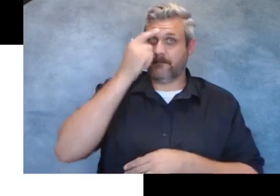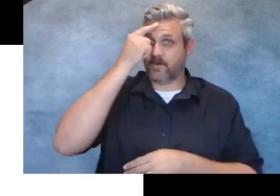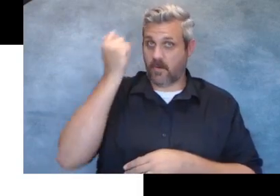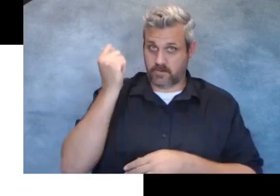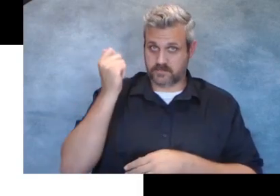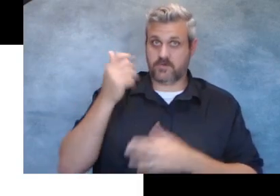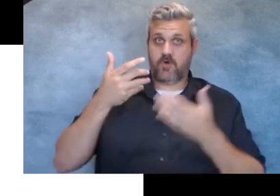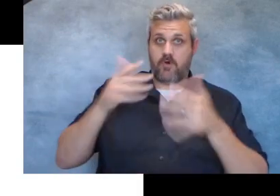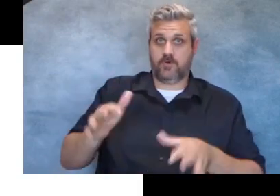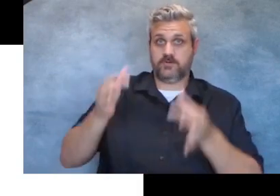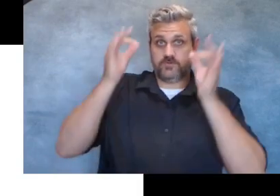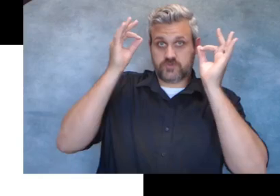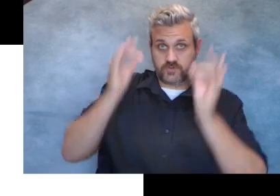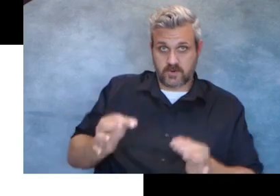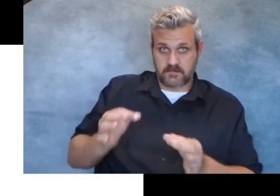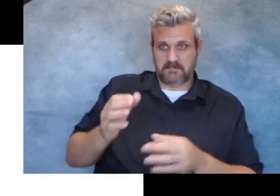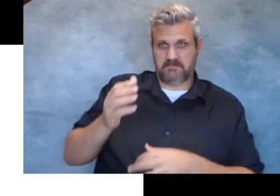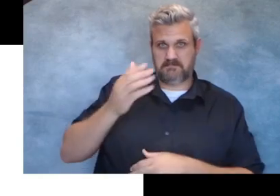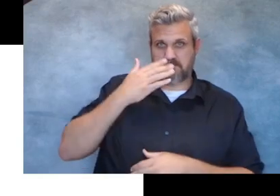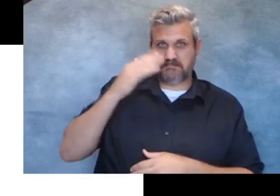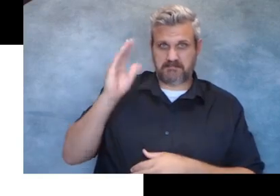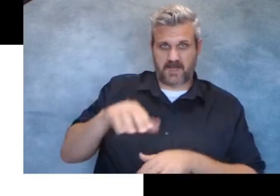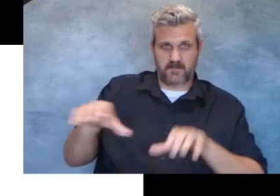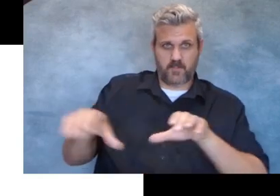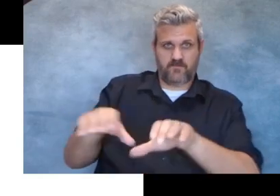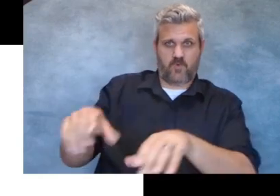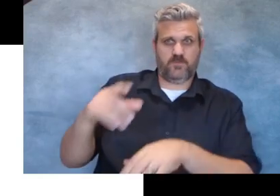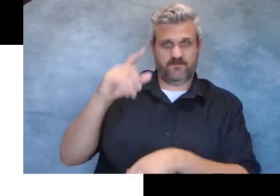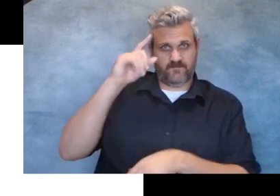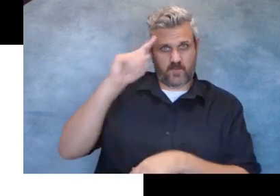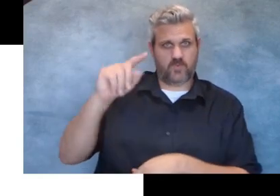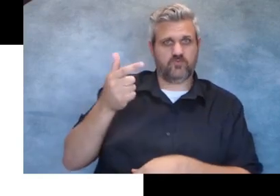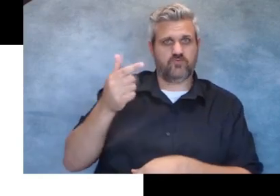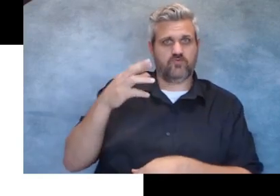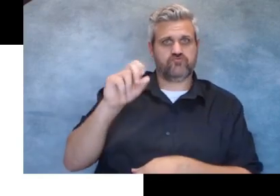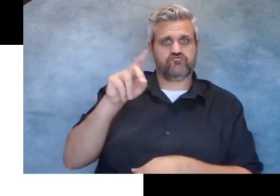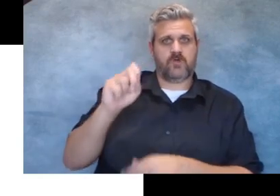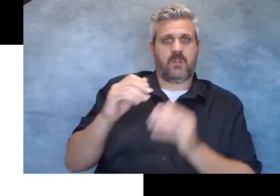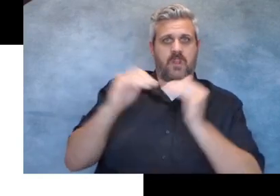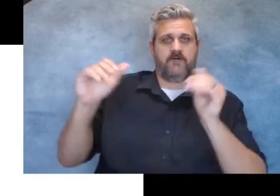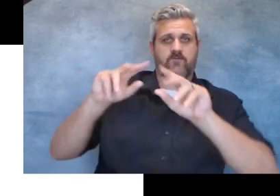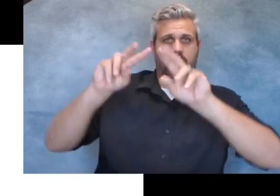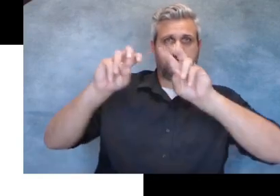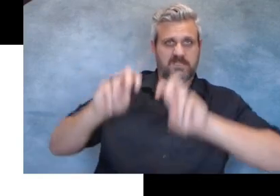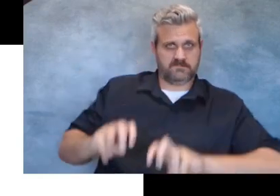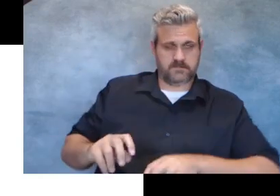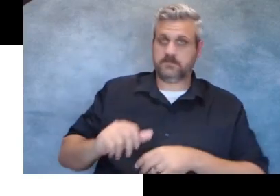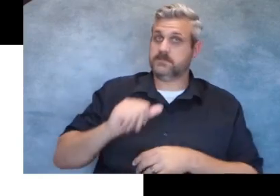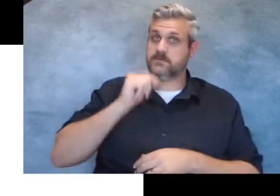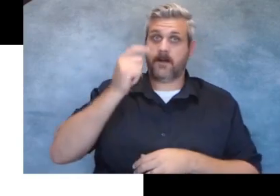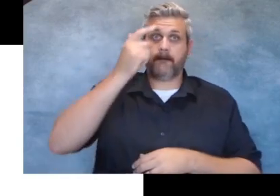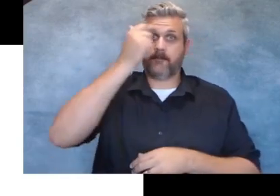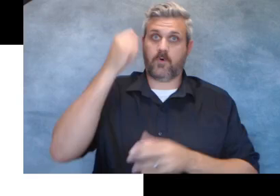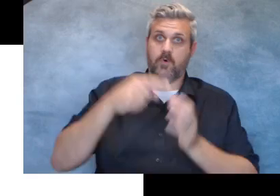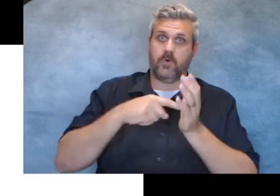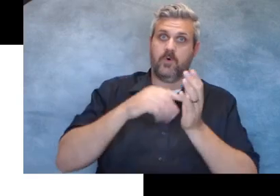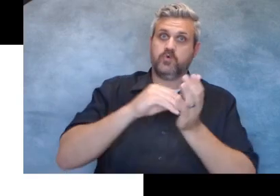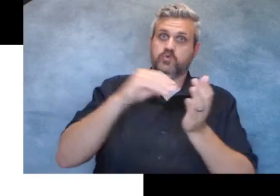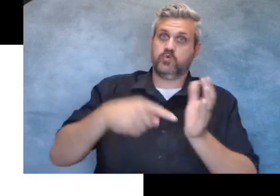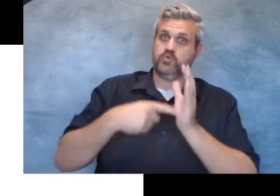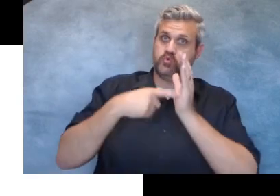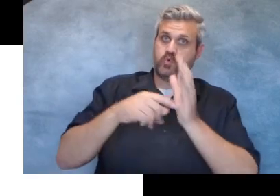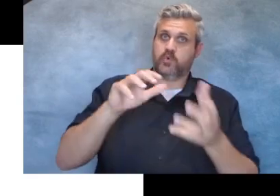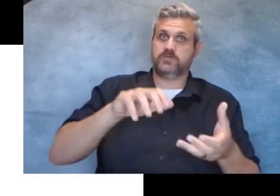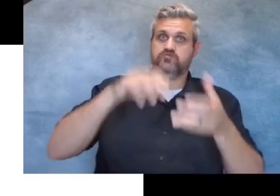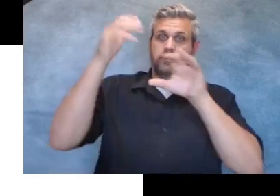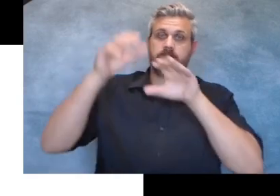to predetermined poor performance on the grade level assessment. It may not be because the student displays